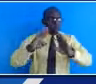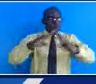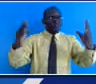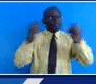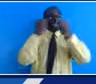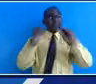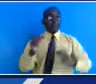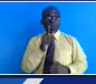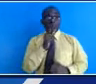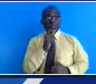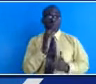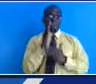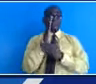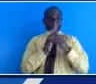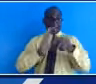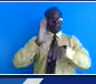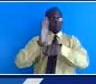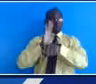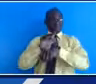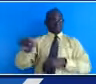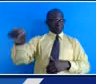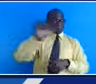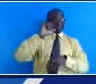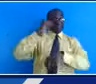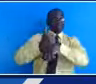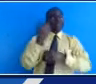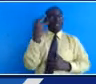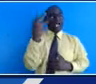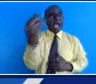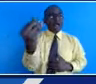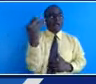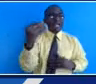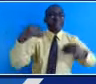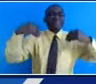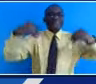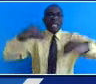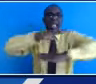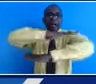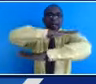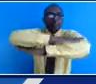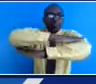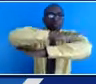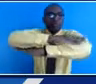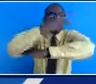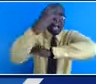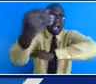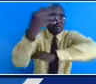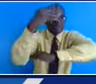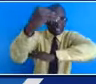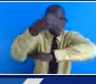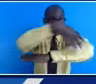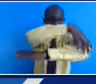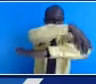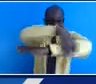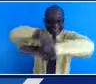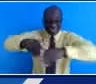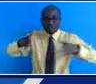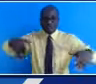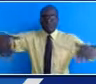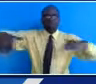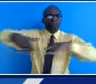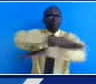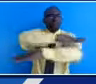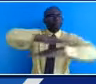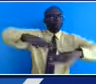I interviewed Steve Josephson from the Toy Box, a toy store down in Mamaroneck, and he talked a little bit about how he had to try to at least make some sales during the